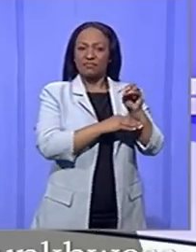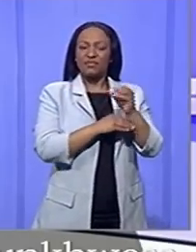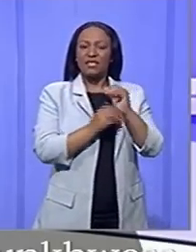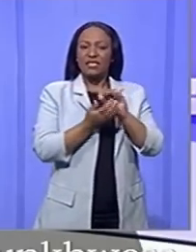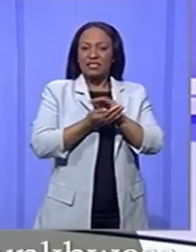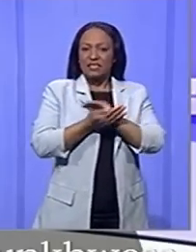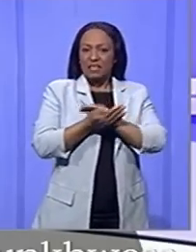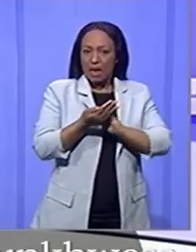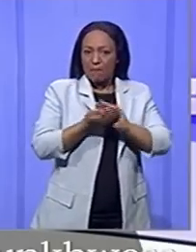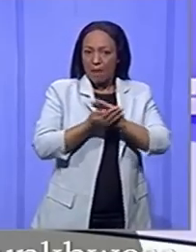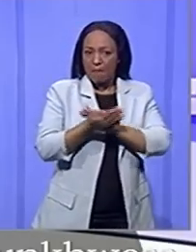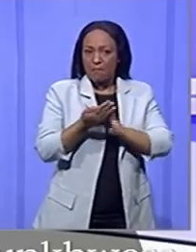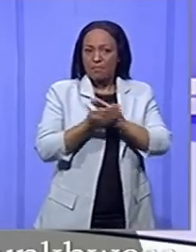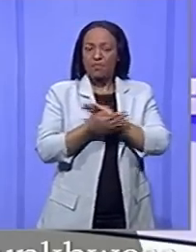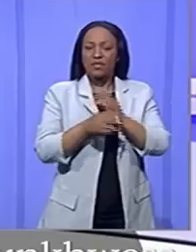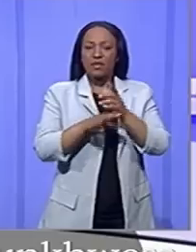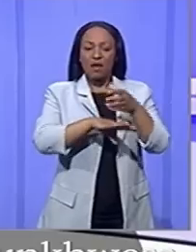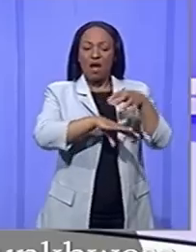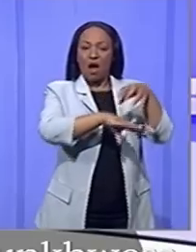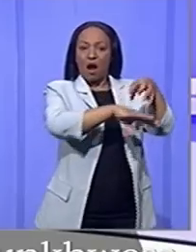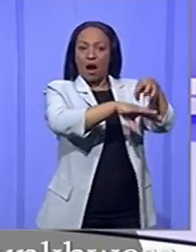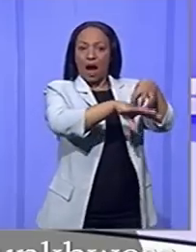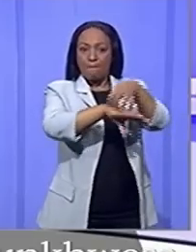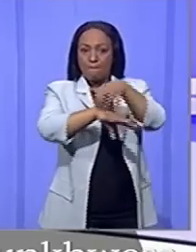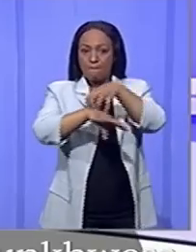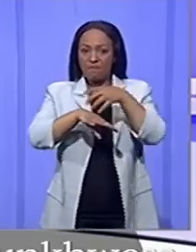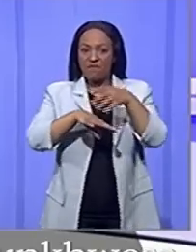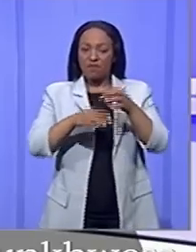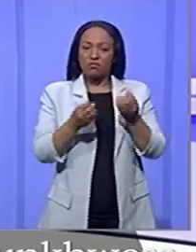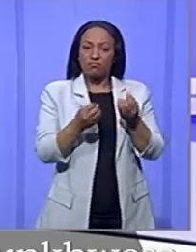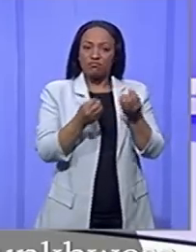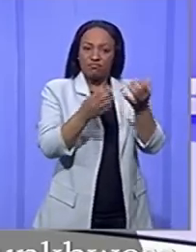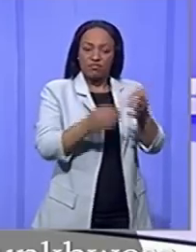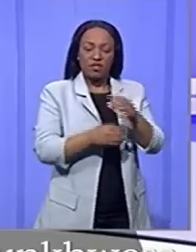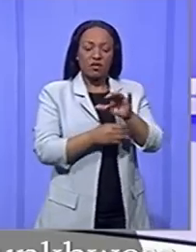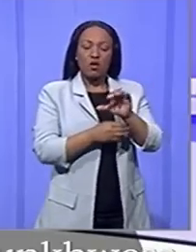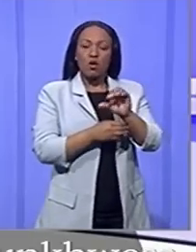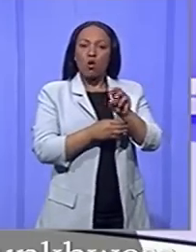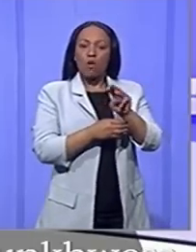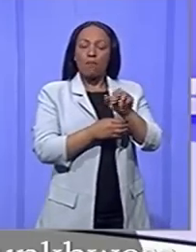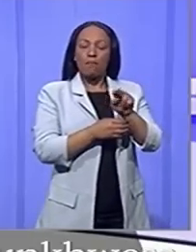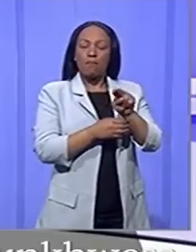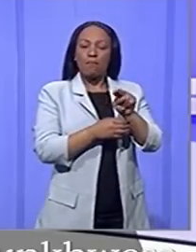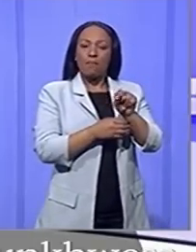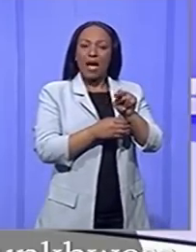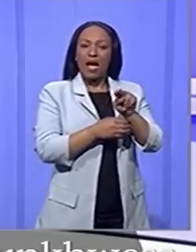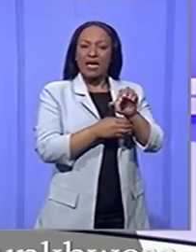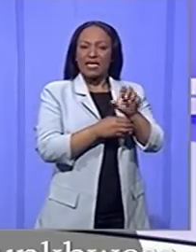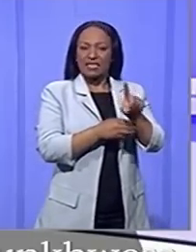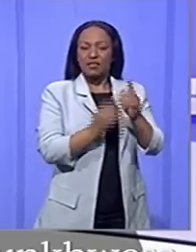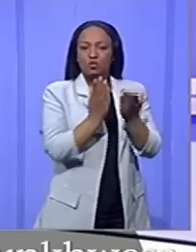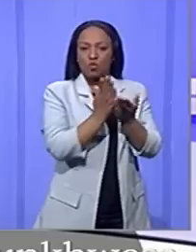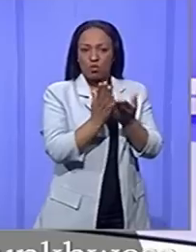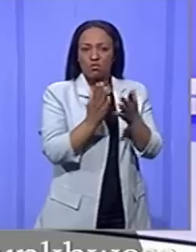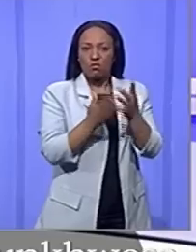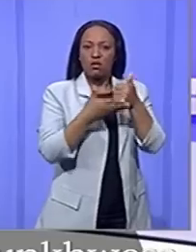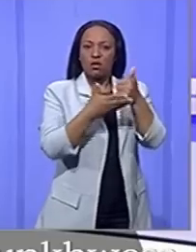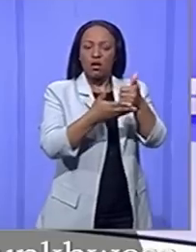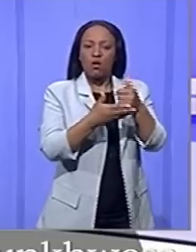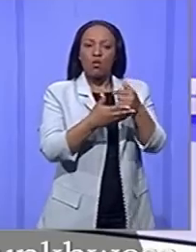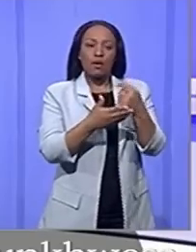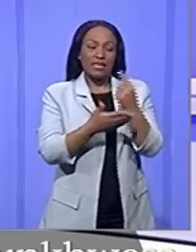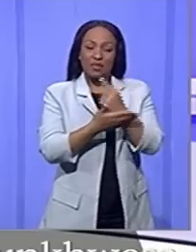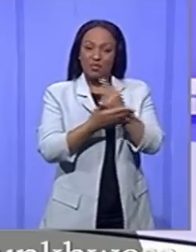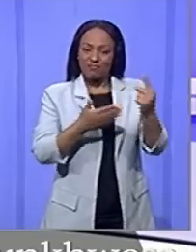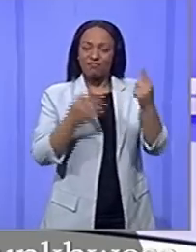di-cupcakes barutwaneng ba Qunkwa sa Combined School Platfontein e le karolo ya ho thusa ba hlokang bekeng ena ya matjhaba ya ho keteka bophelo